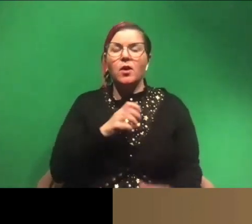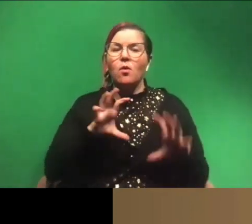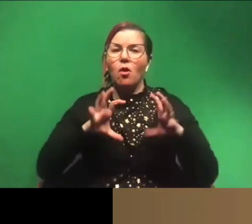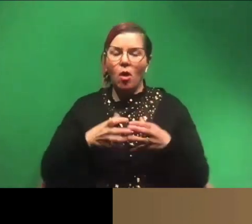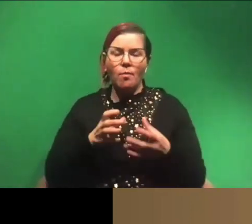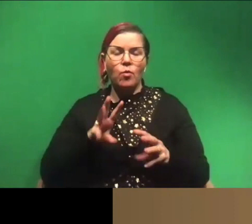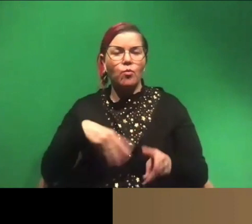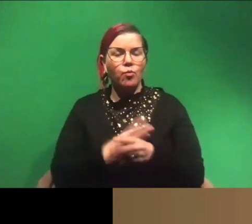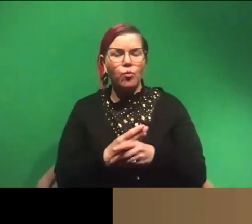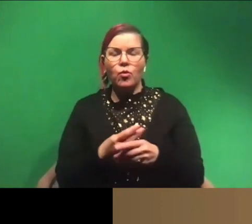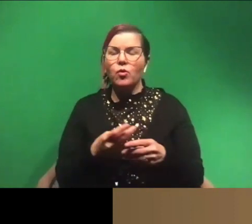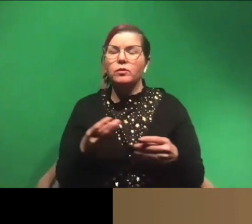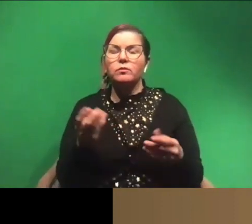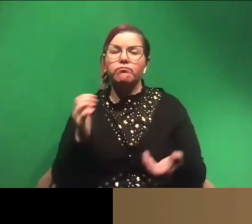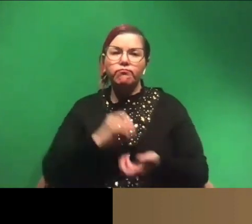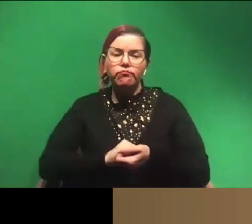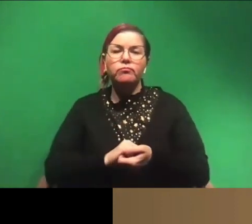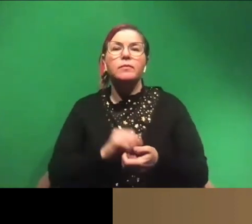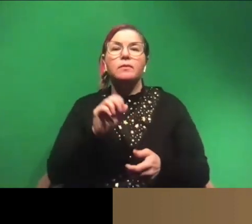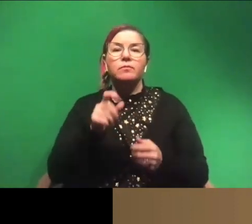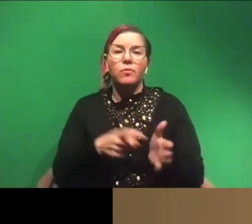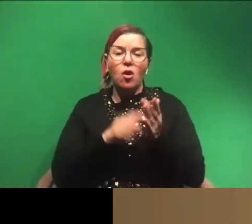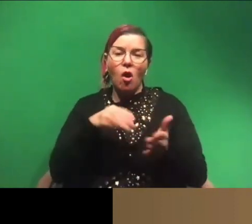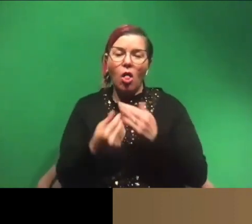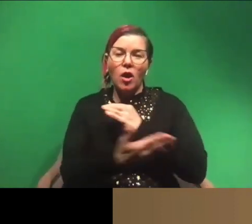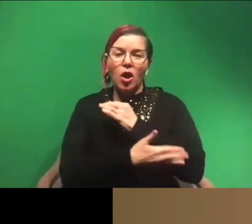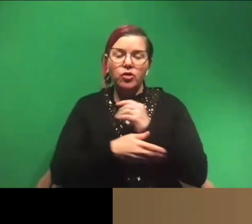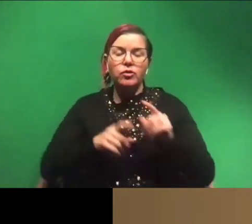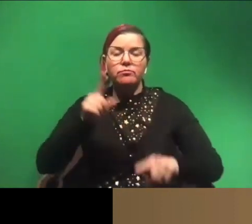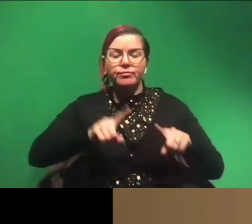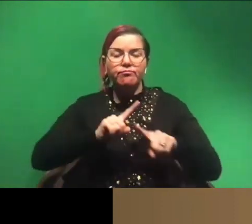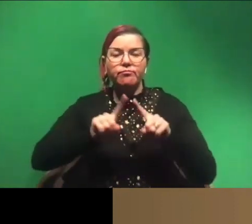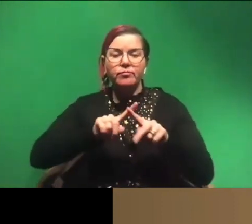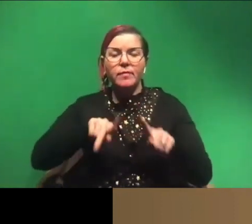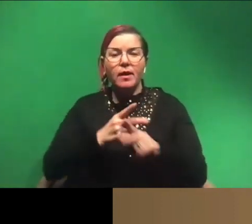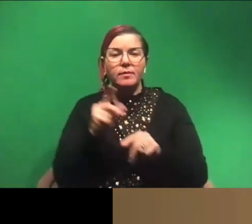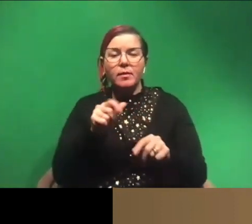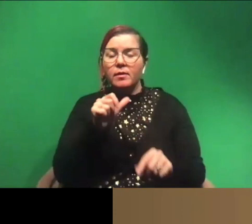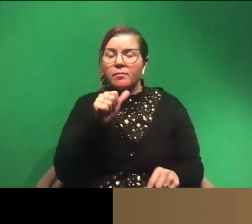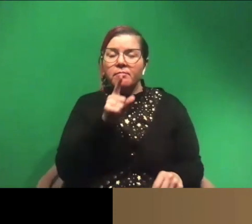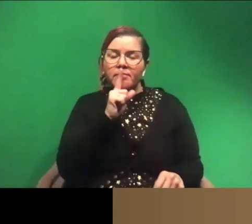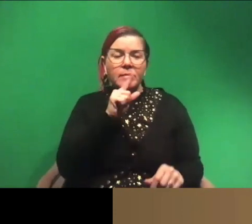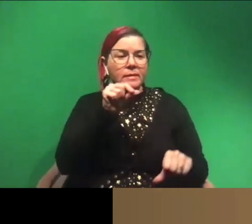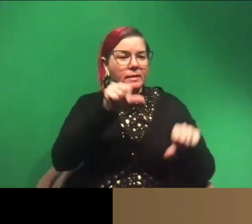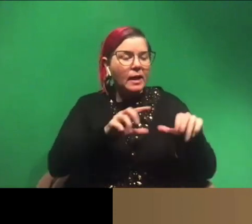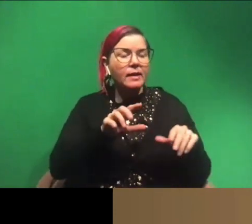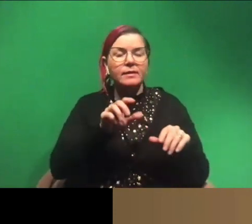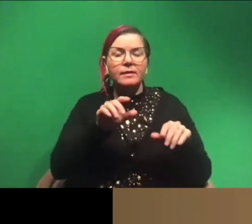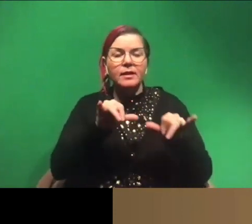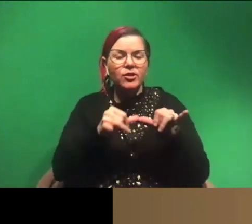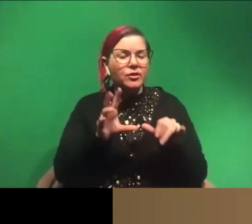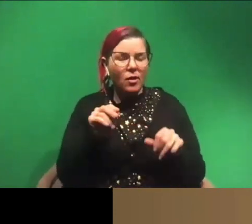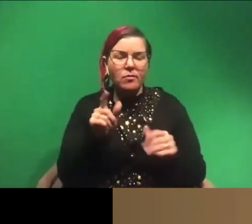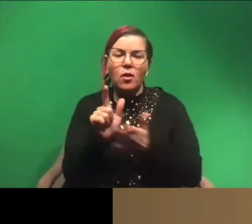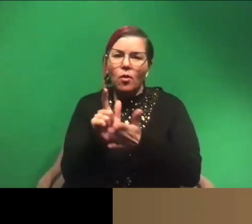We are going to need all the countries and we're going to need all types of people. Not just scientists and engineers, we're going to need lawyers and business